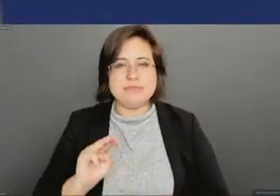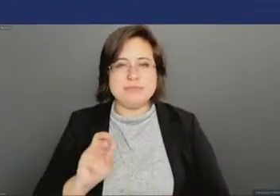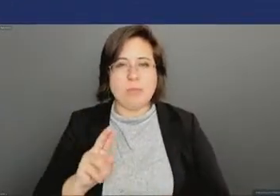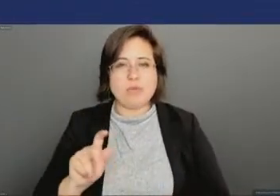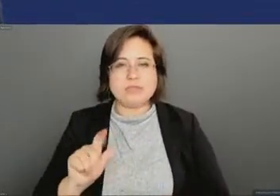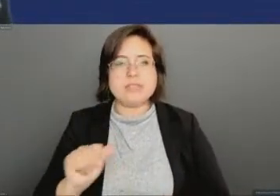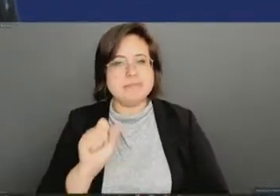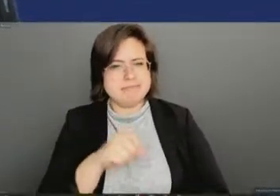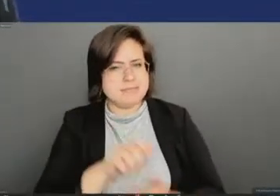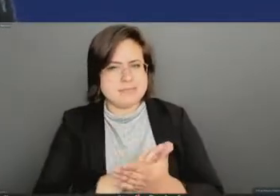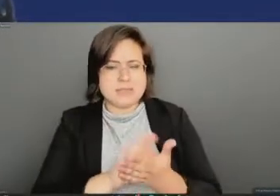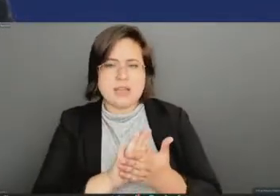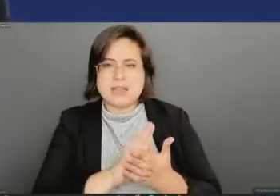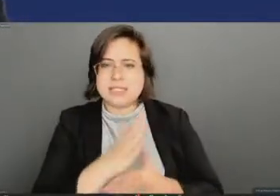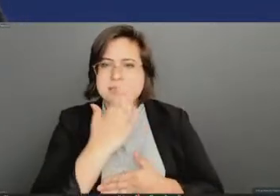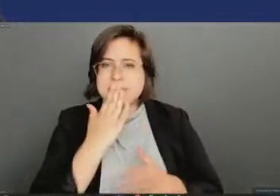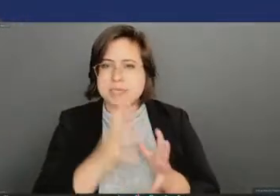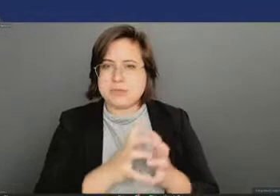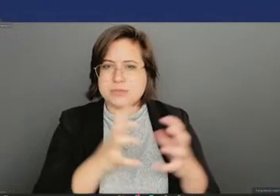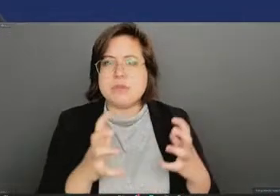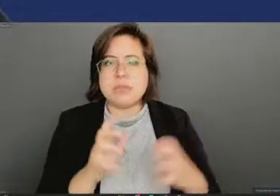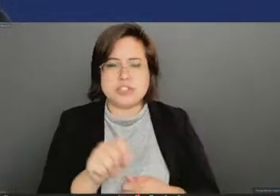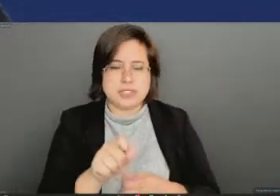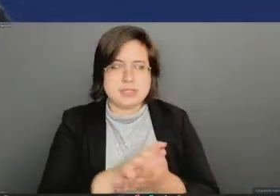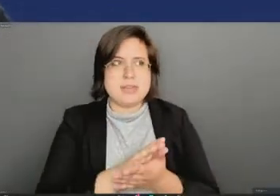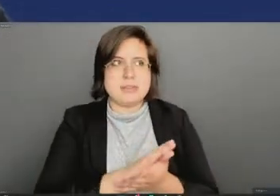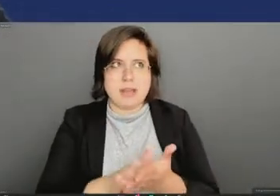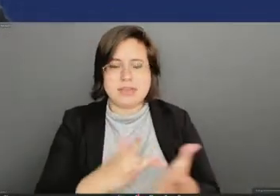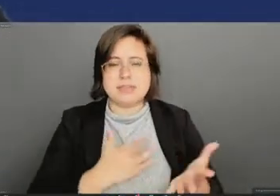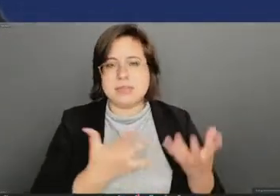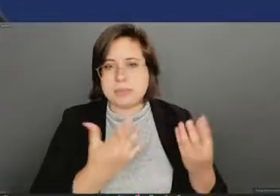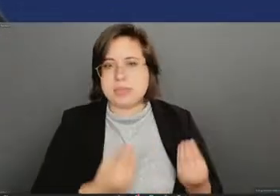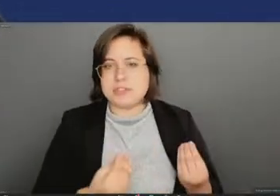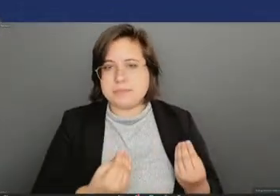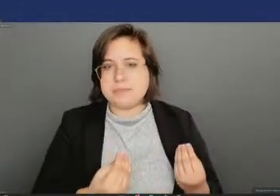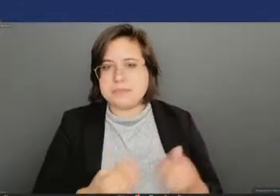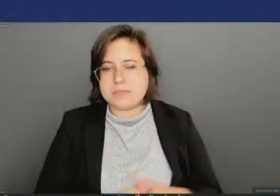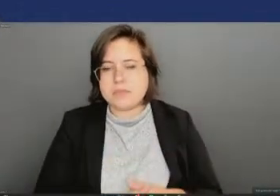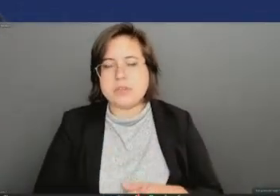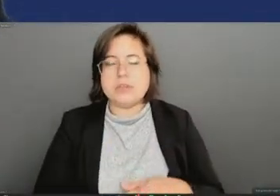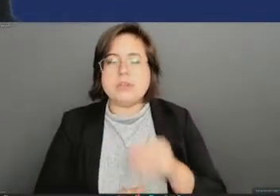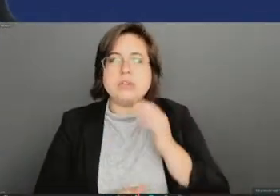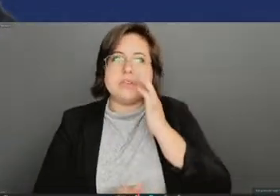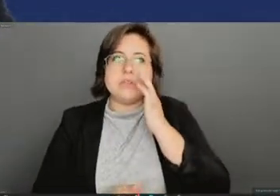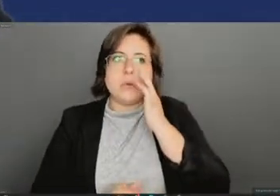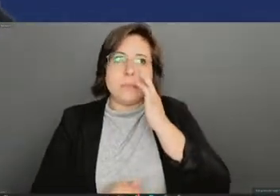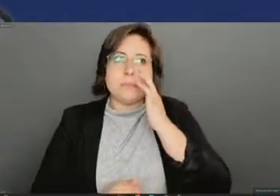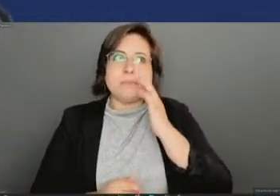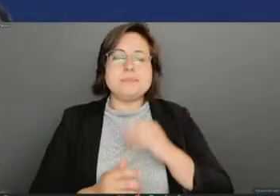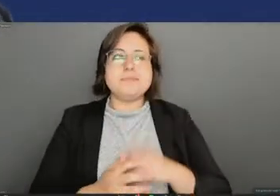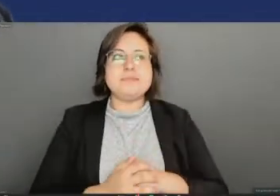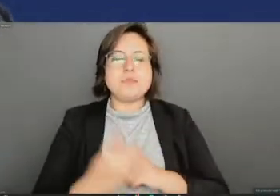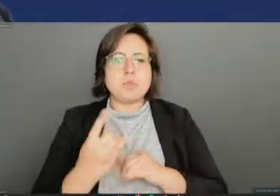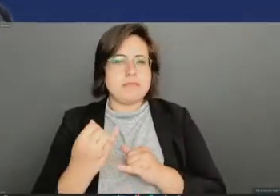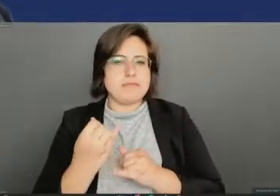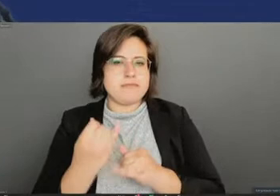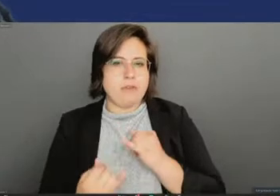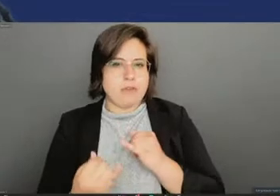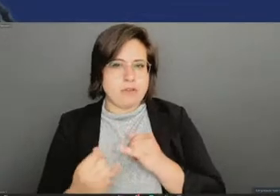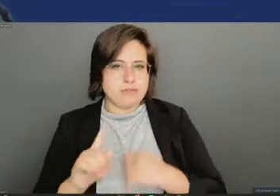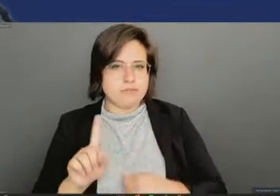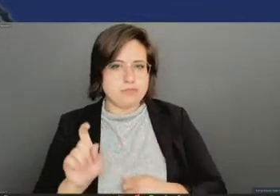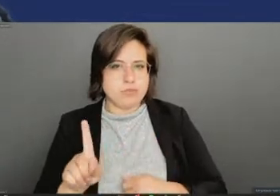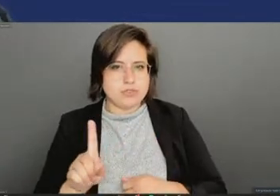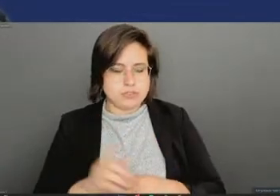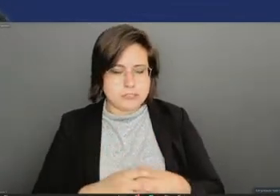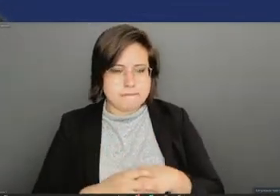much. Kindness and compassion. So just one final